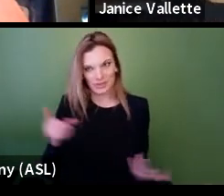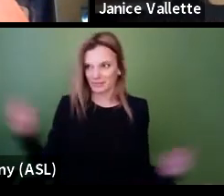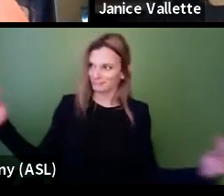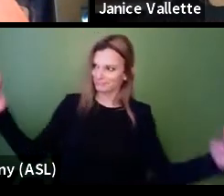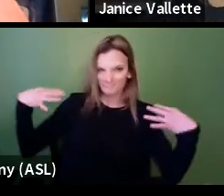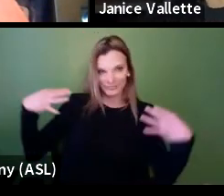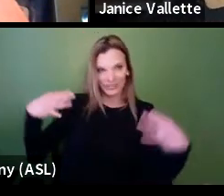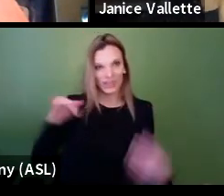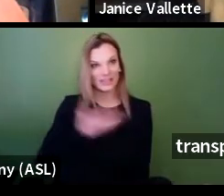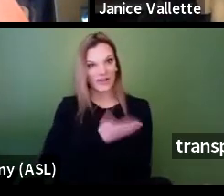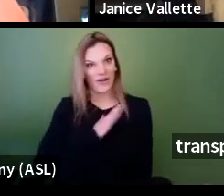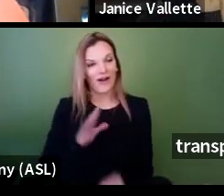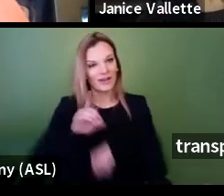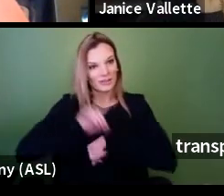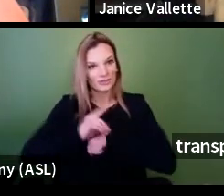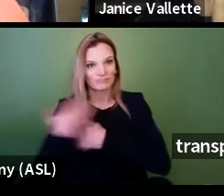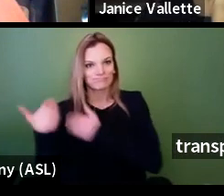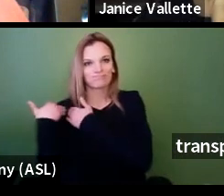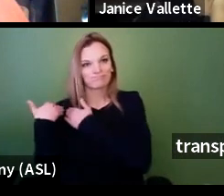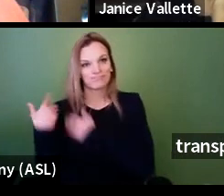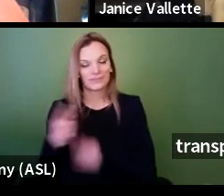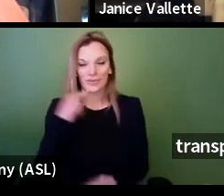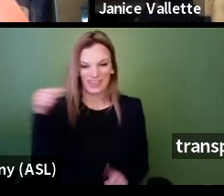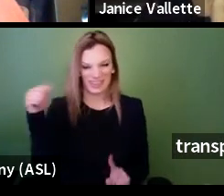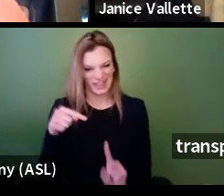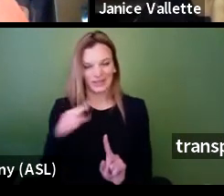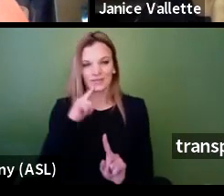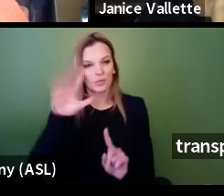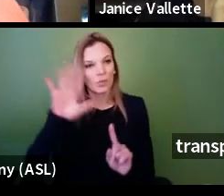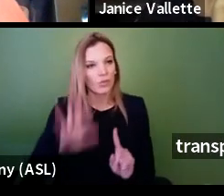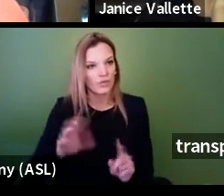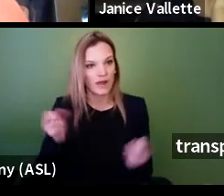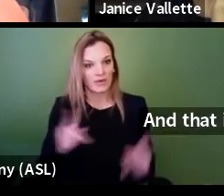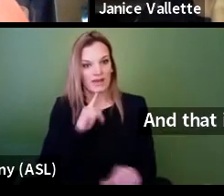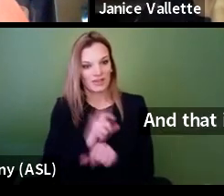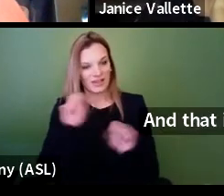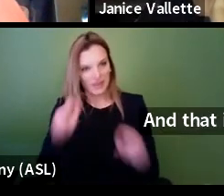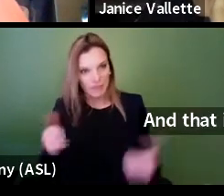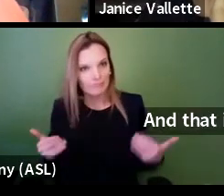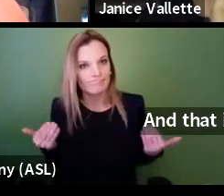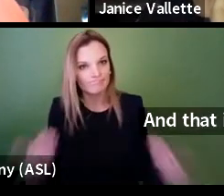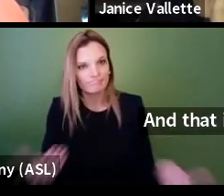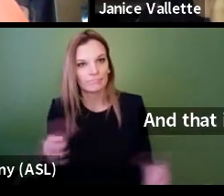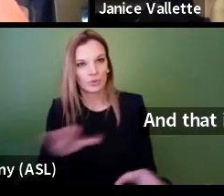charged to do. So this is just a wonderful opportunity to actually do the right thing.